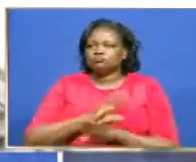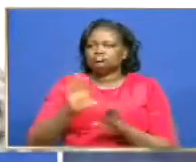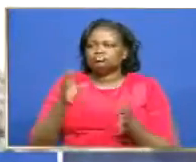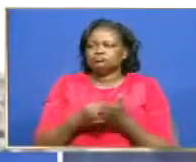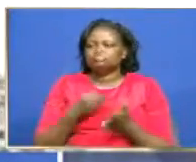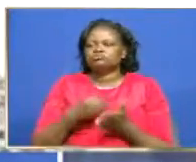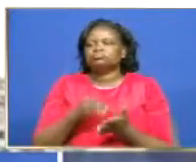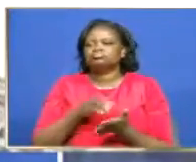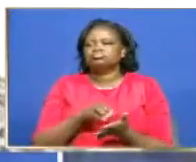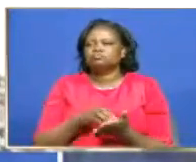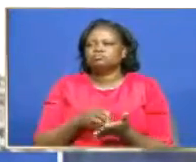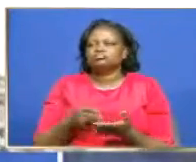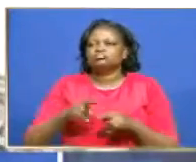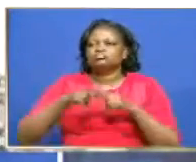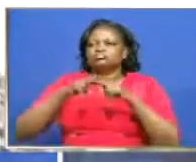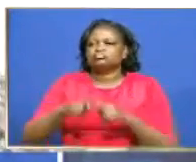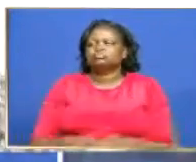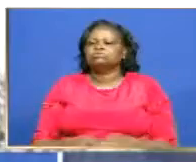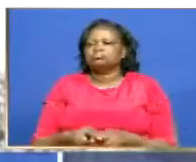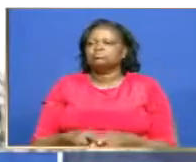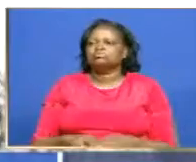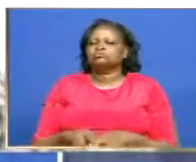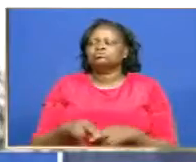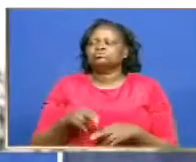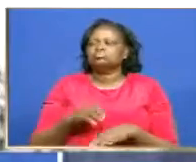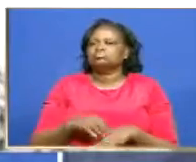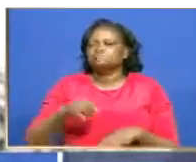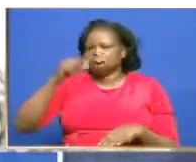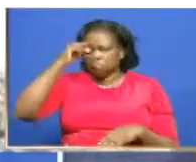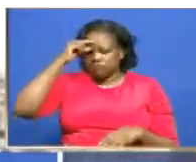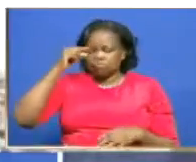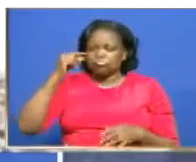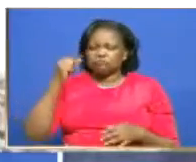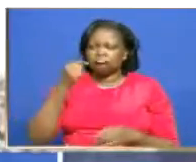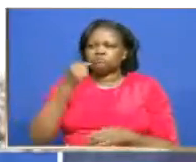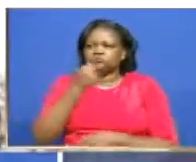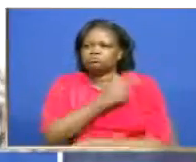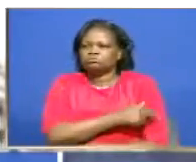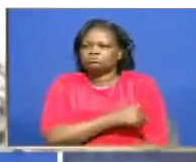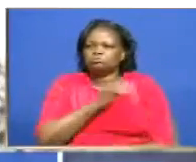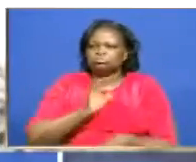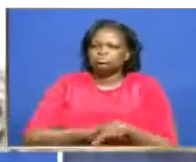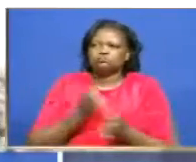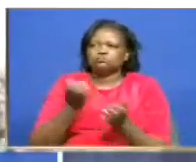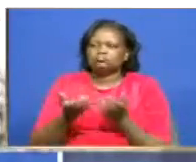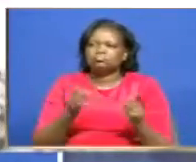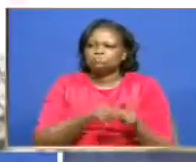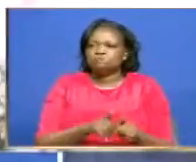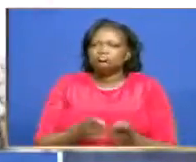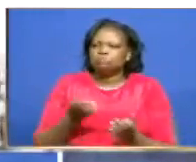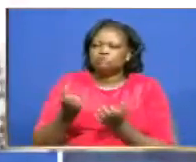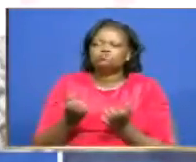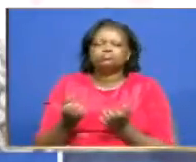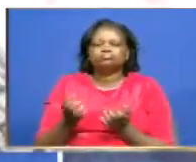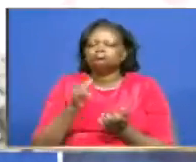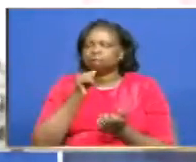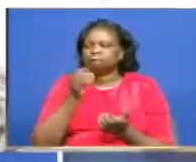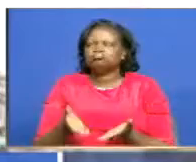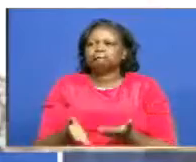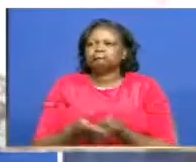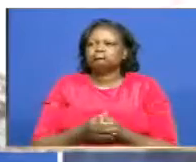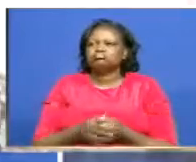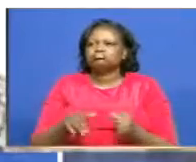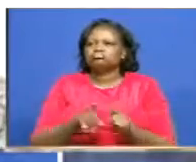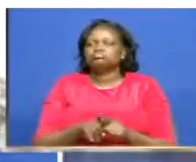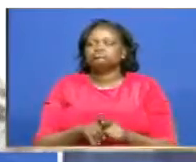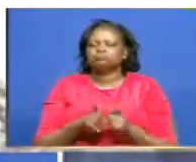status, they depend solely on the government facility to get services, and now those services are no longer there, and it